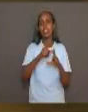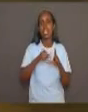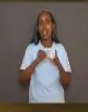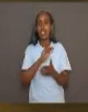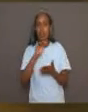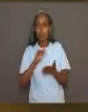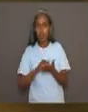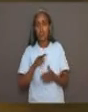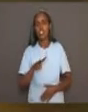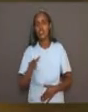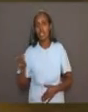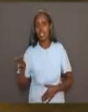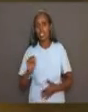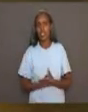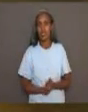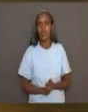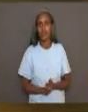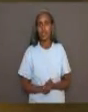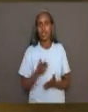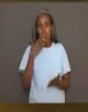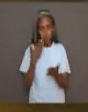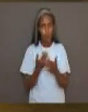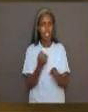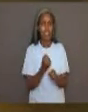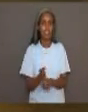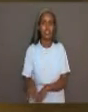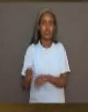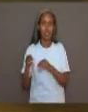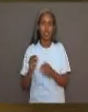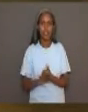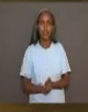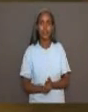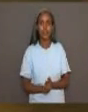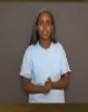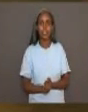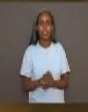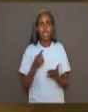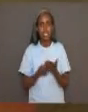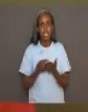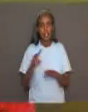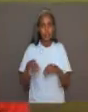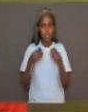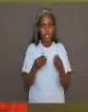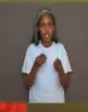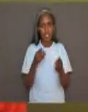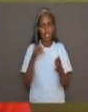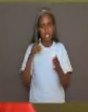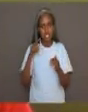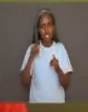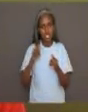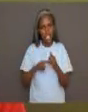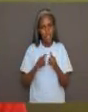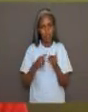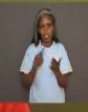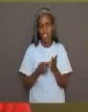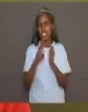have calculated the angle between the vectors. Well done, students. That brings